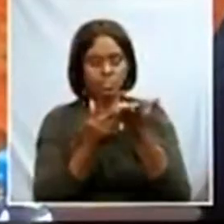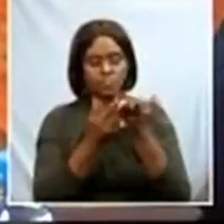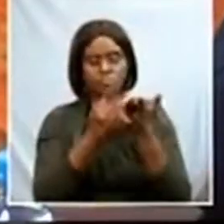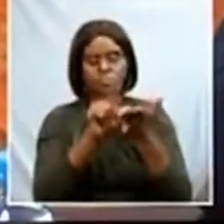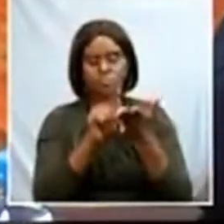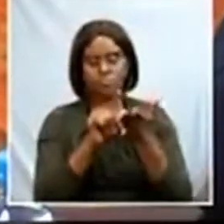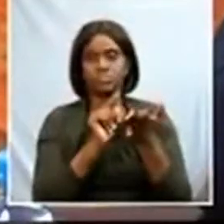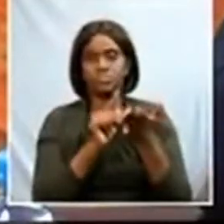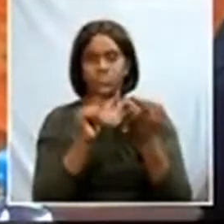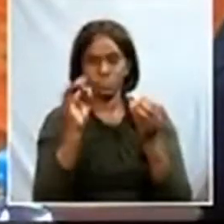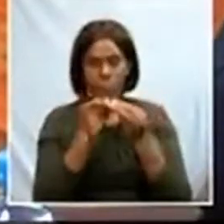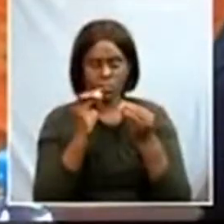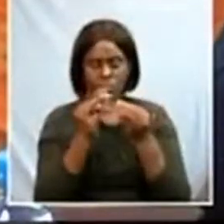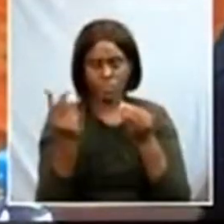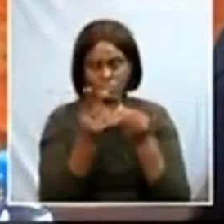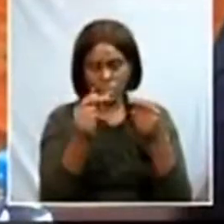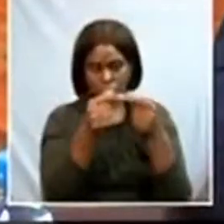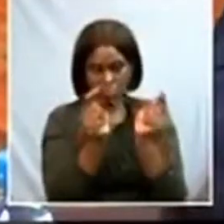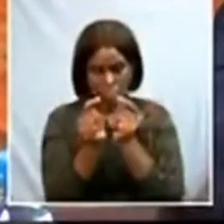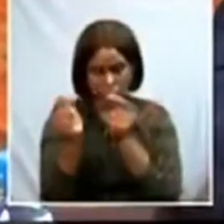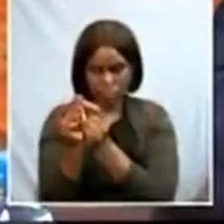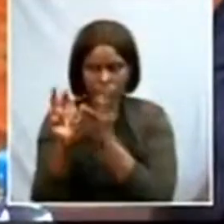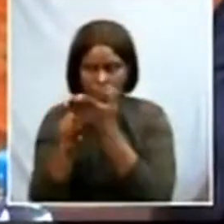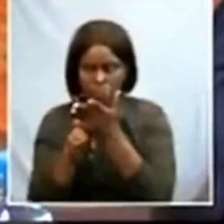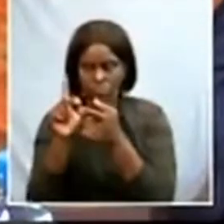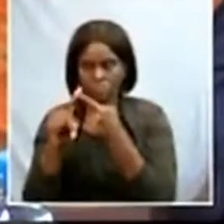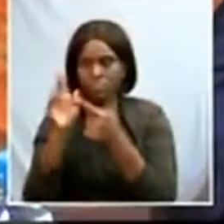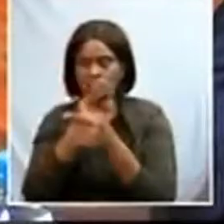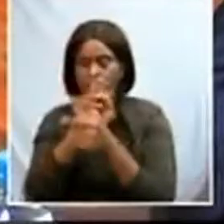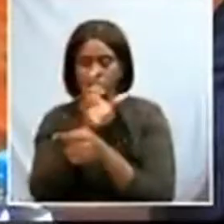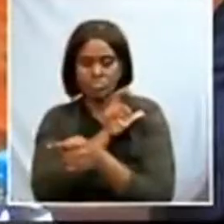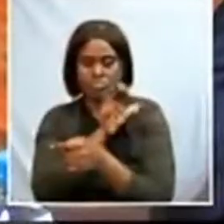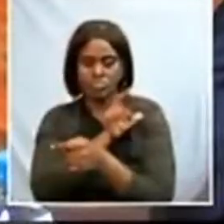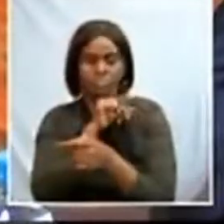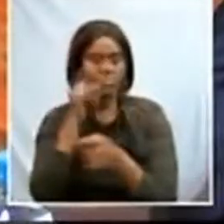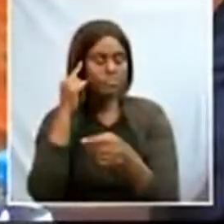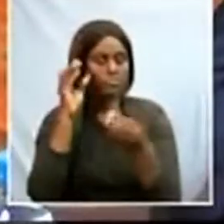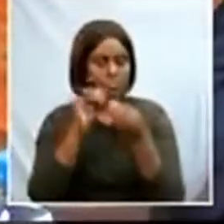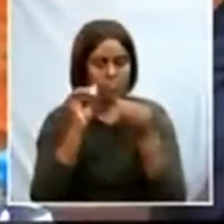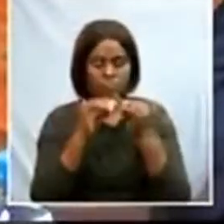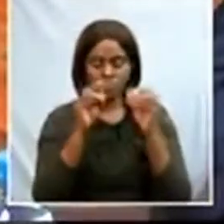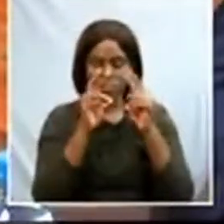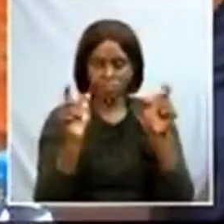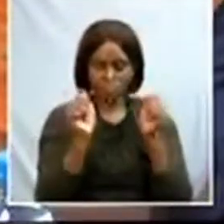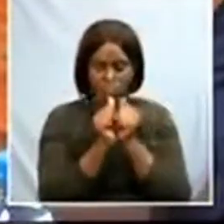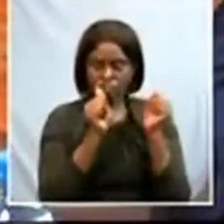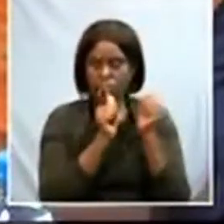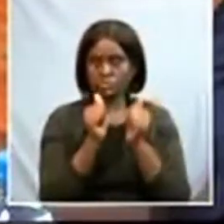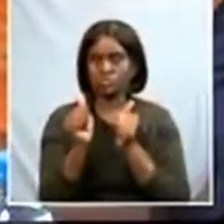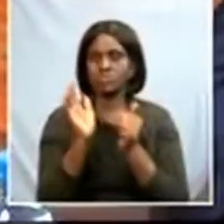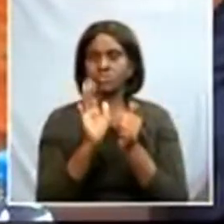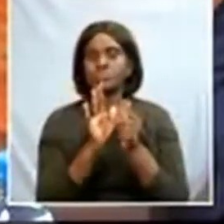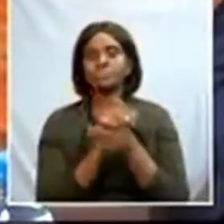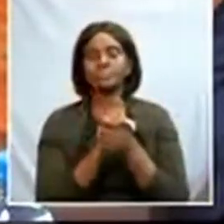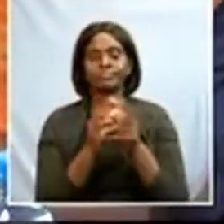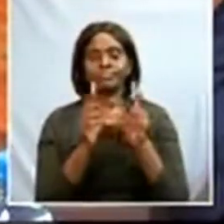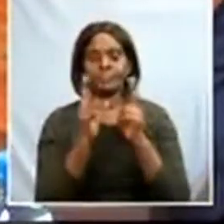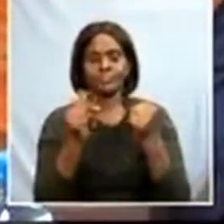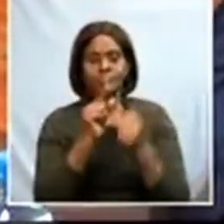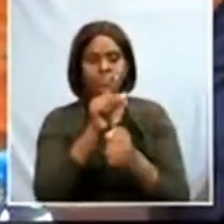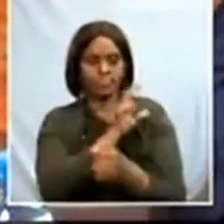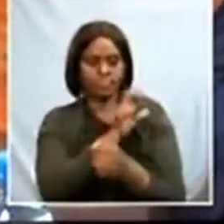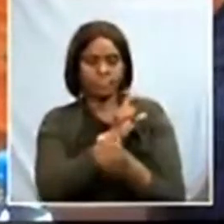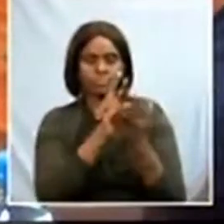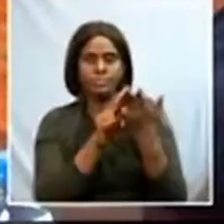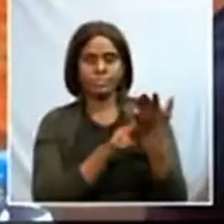loans. Further, the 2 groups were reported to the police for further investigation and action. So the police